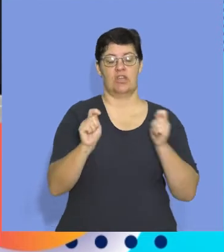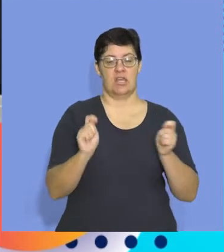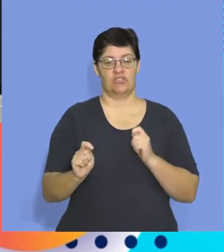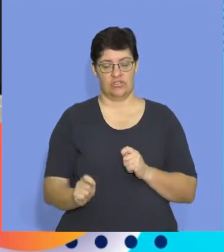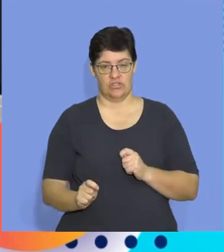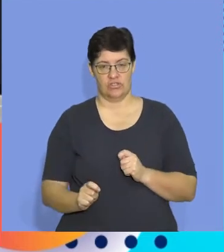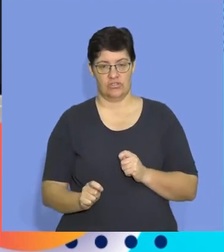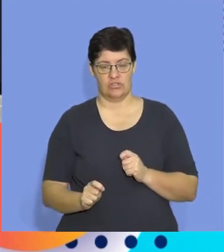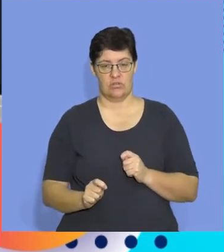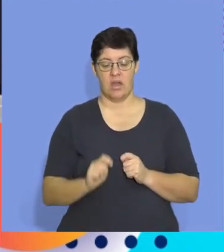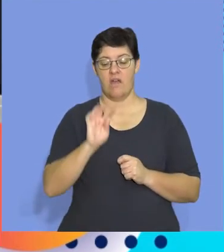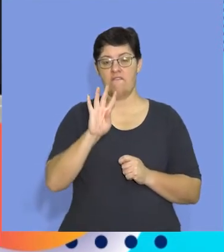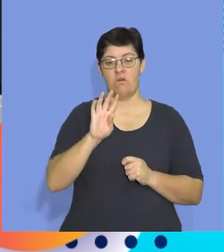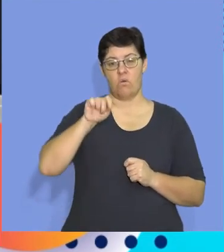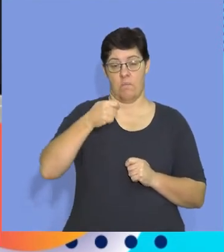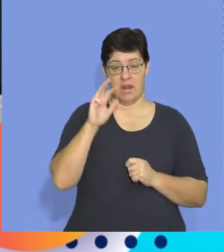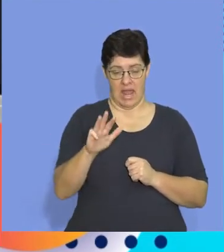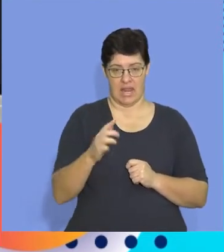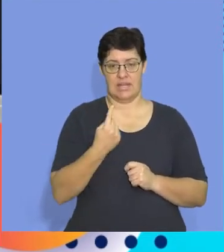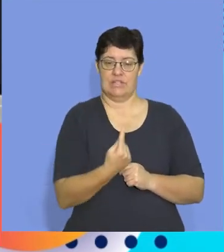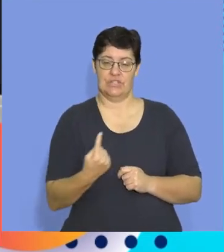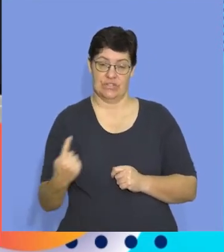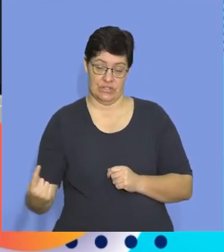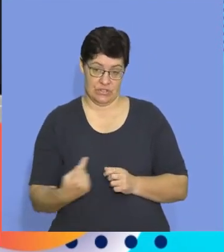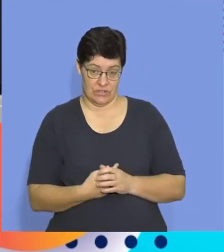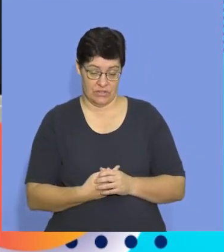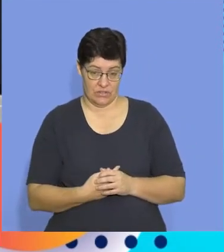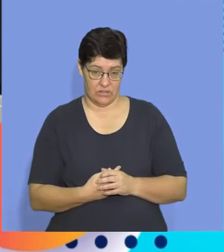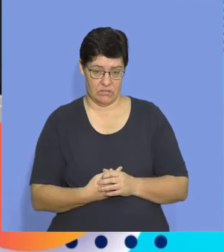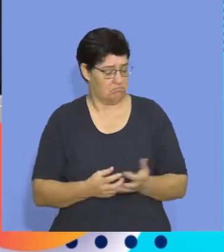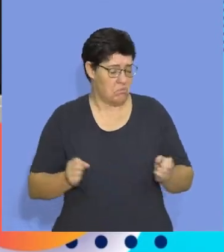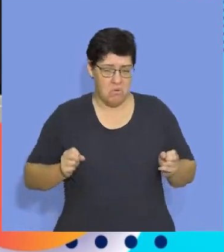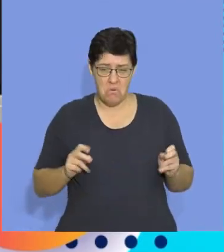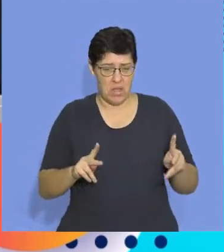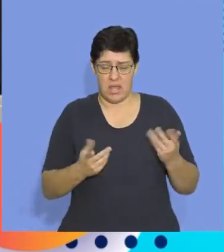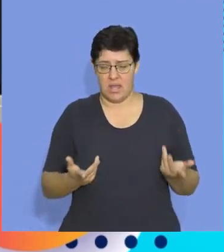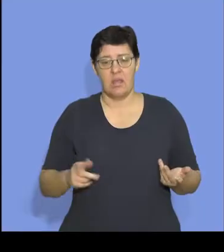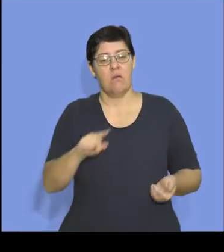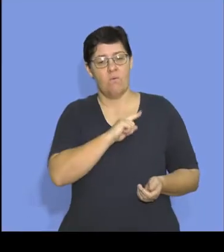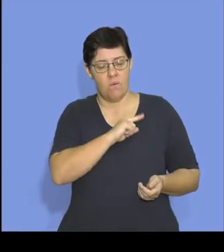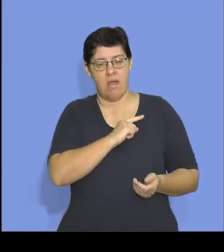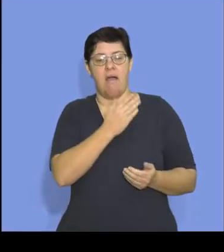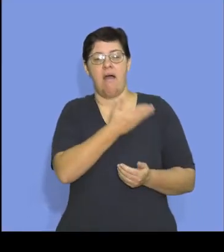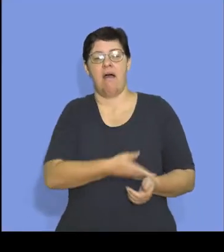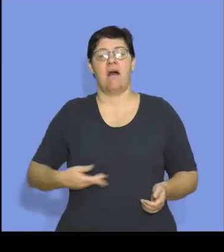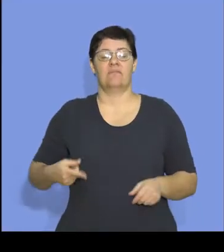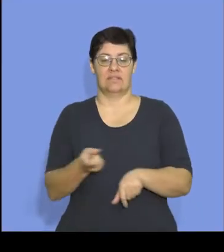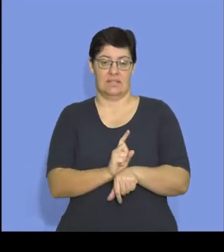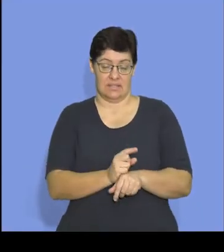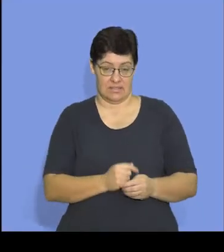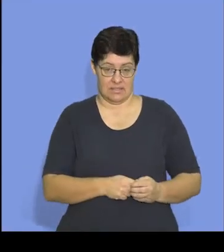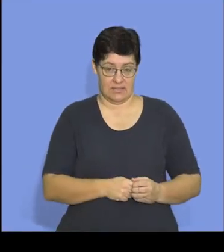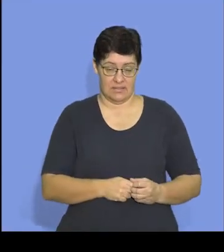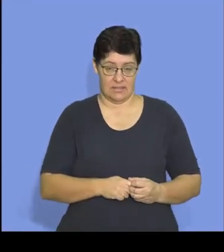by 4,9 every time, okay? And we're okay with that because it's half a second. That means when I get